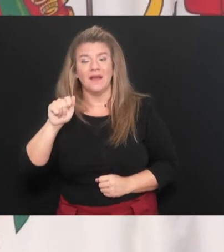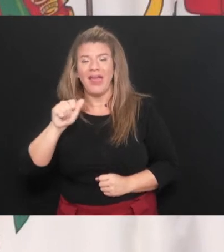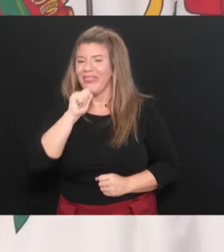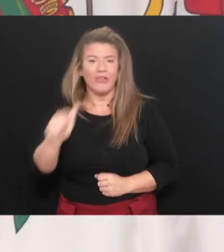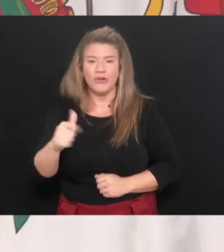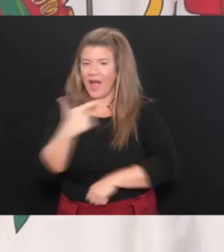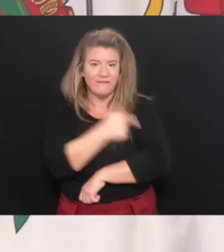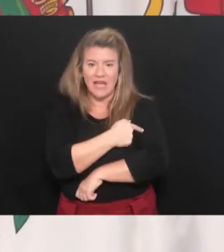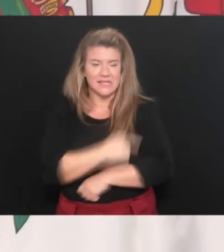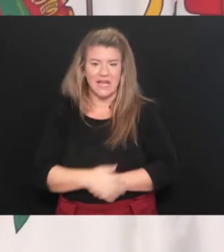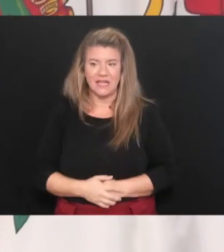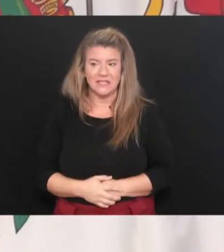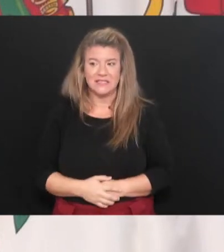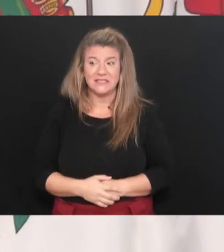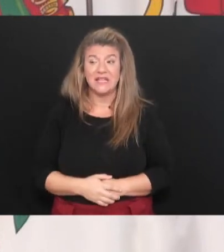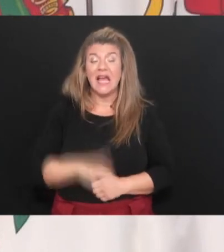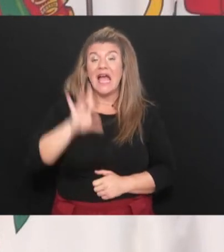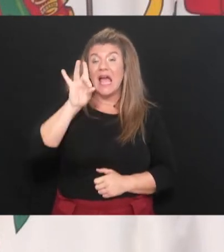vaccinated.